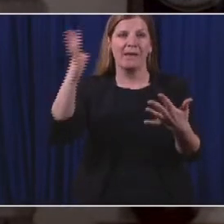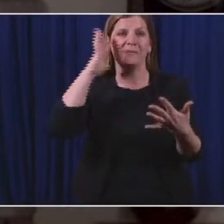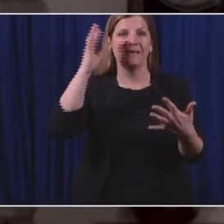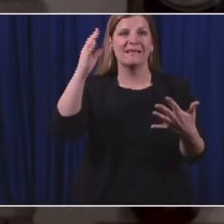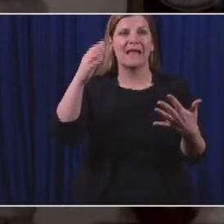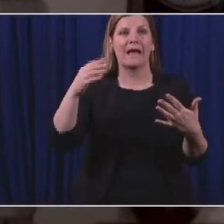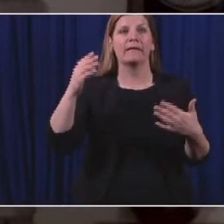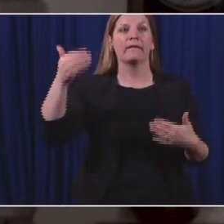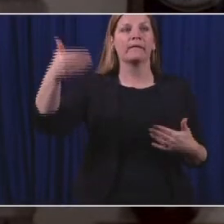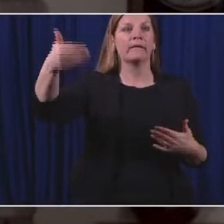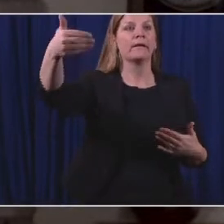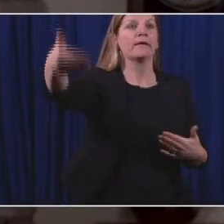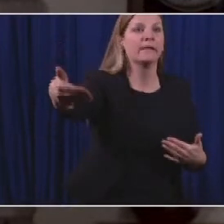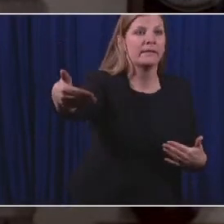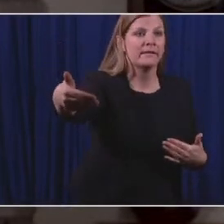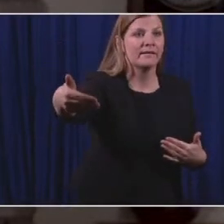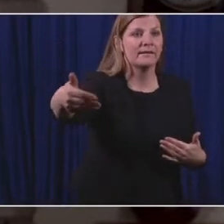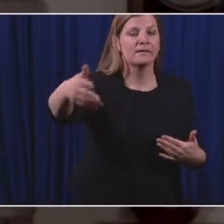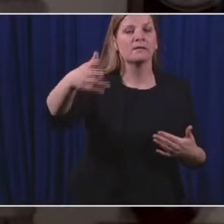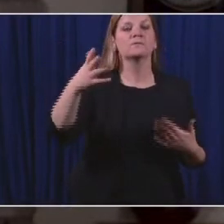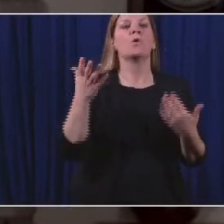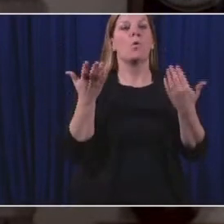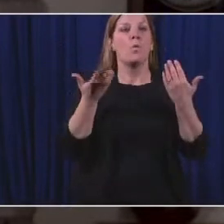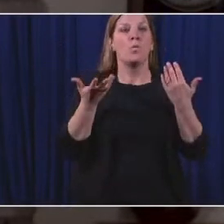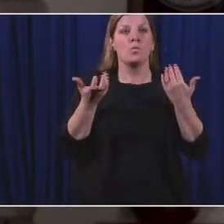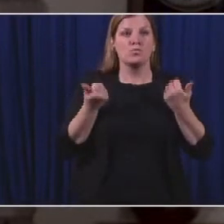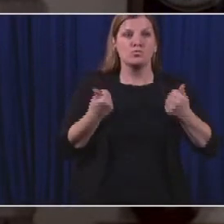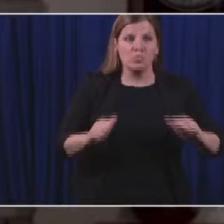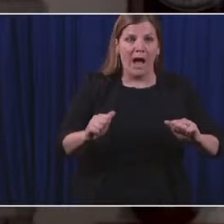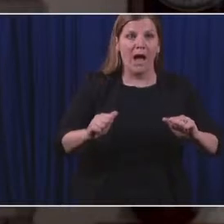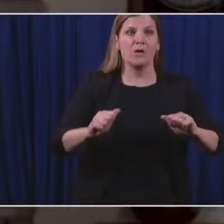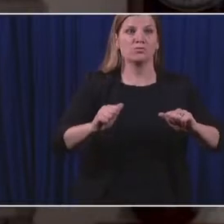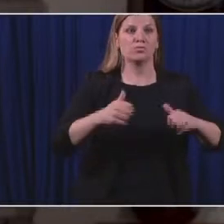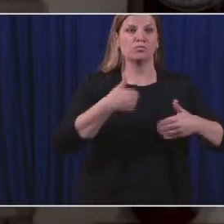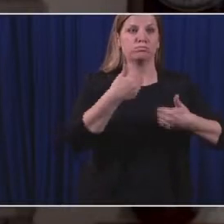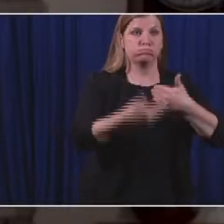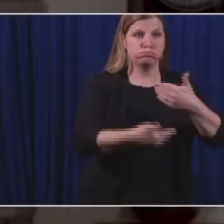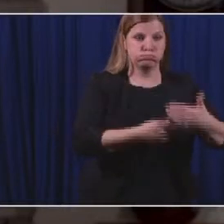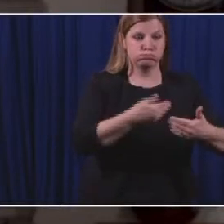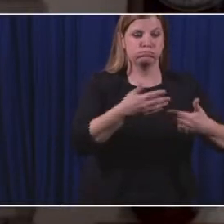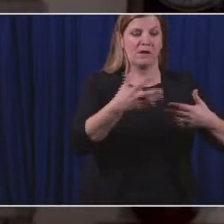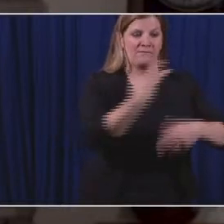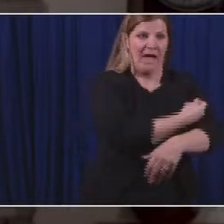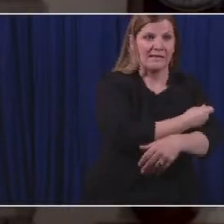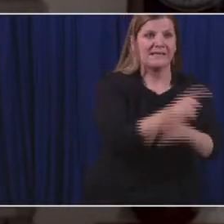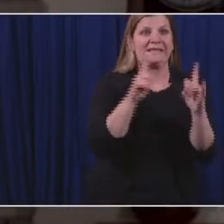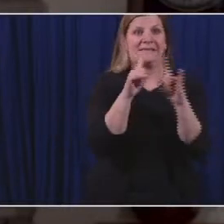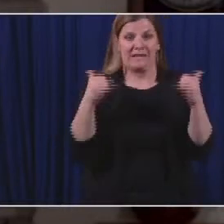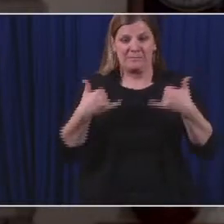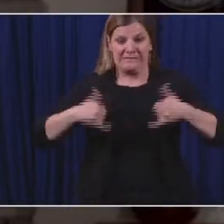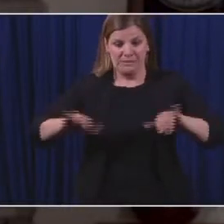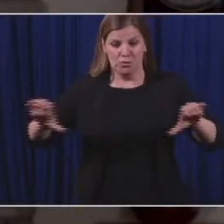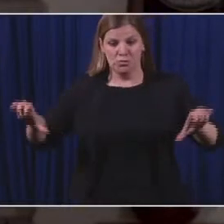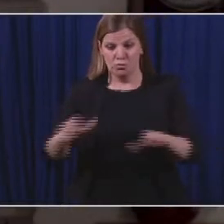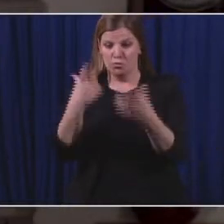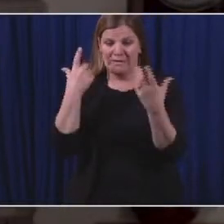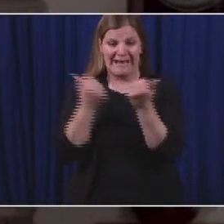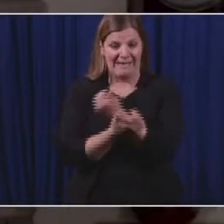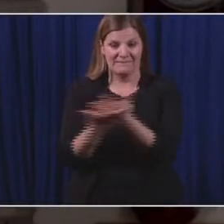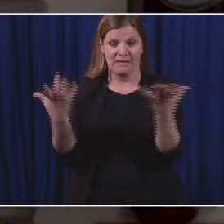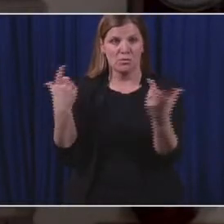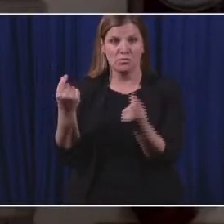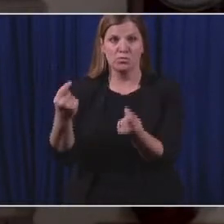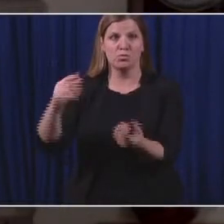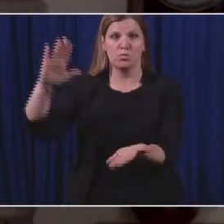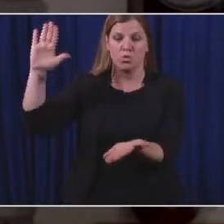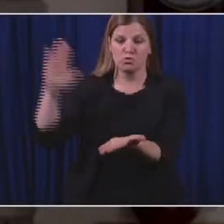things that will slow the spread at the same time, protect the most vulnerable people. And that's what those are the two goals as we move